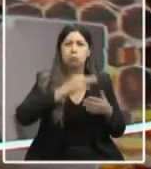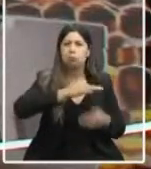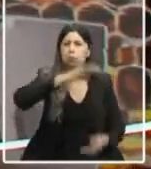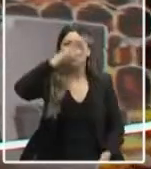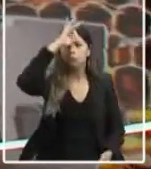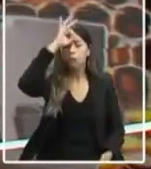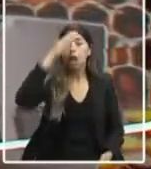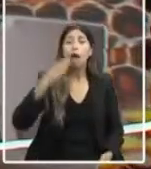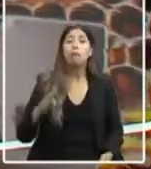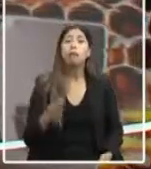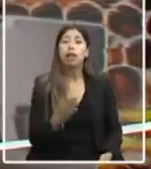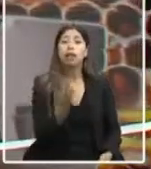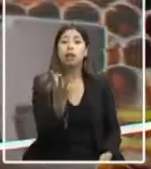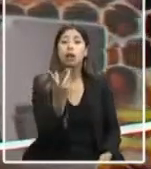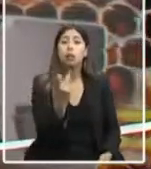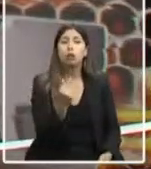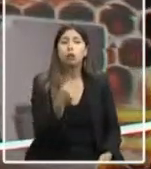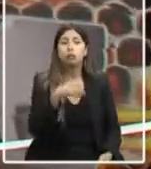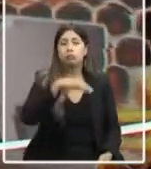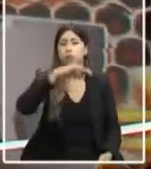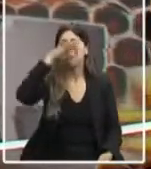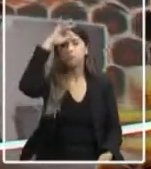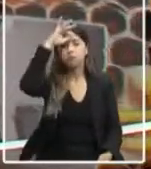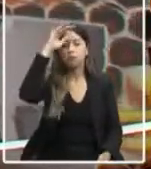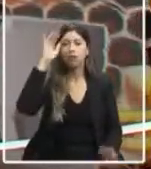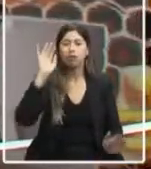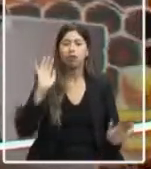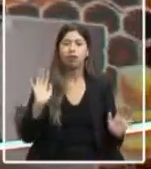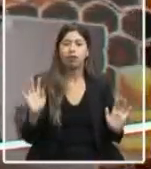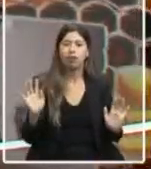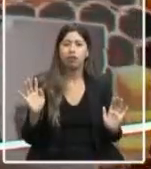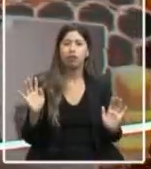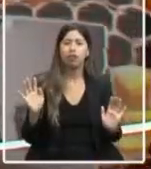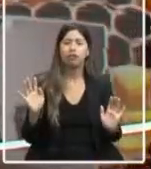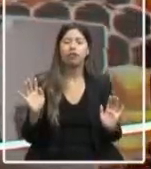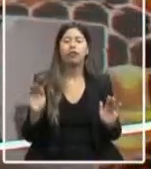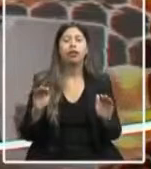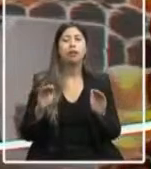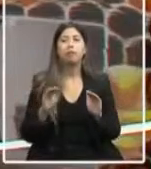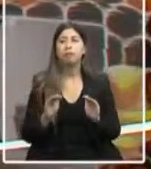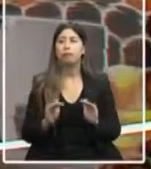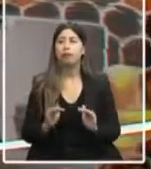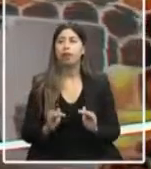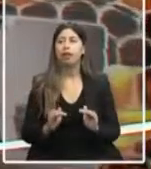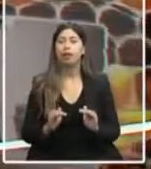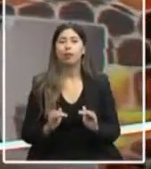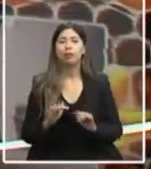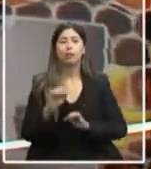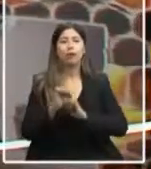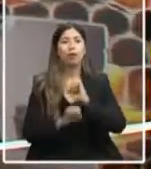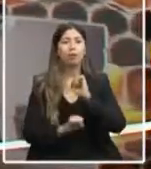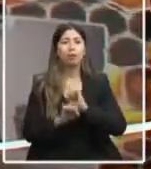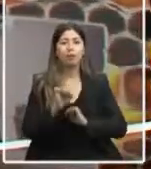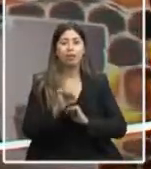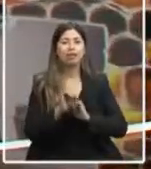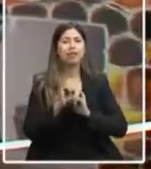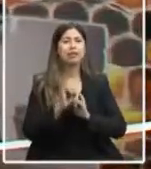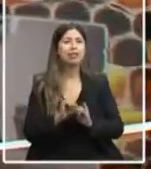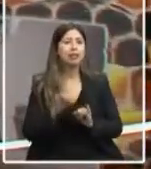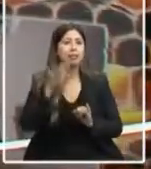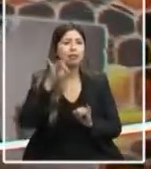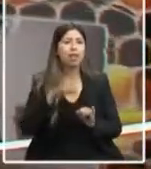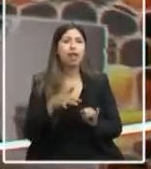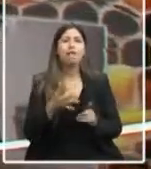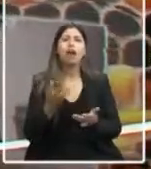handle. Just as a firm wants to know, always wants to know what is in their factories, what the furniture is, what the payroll